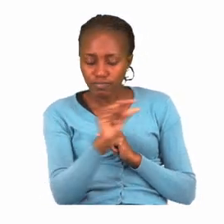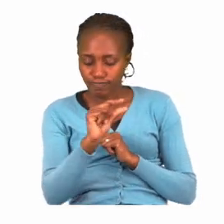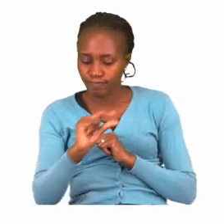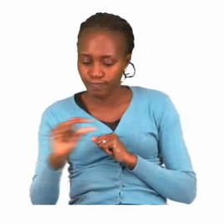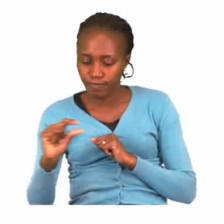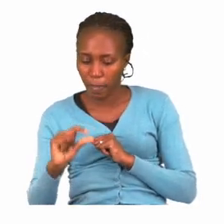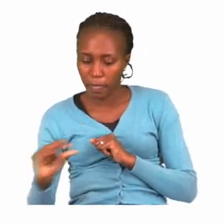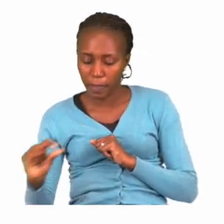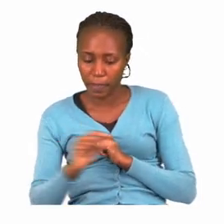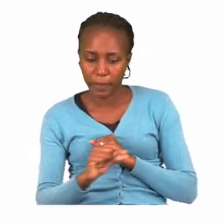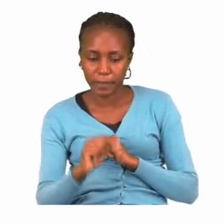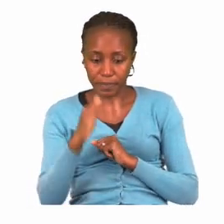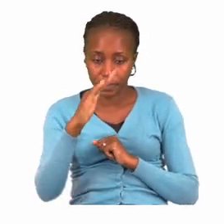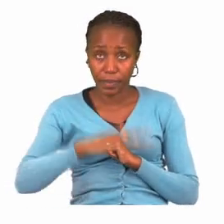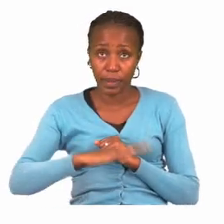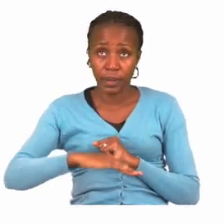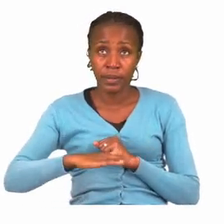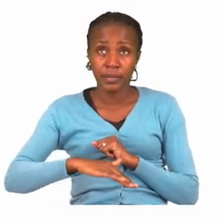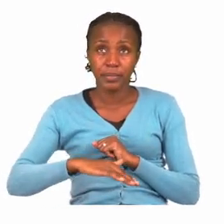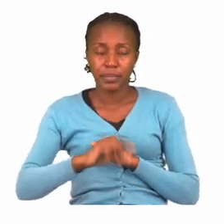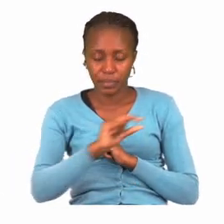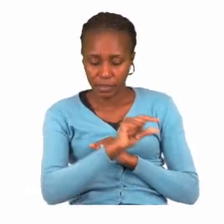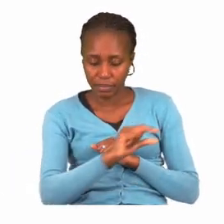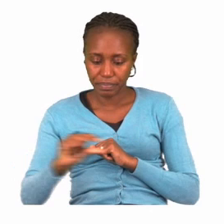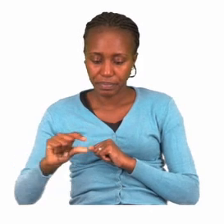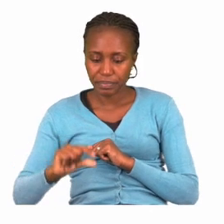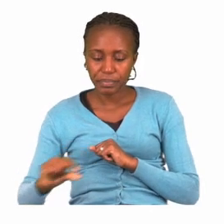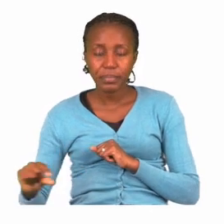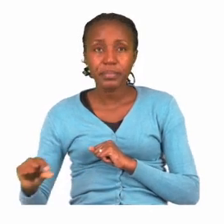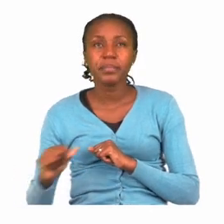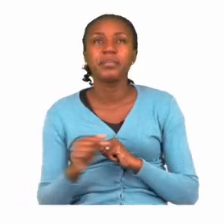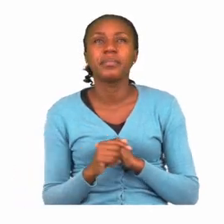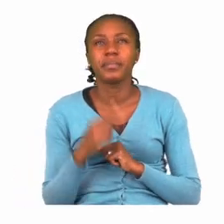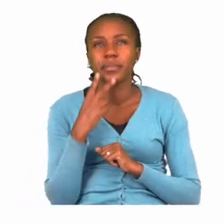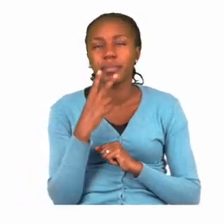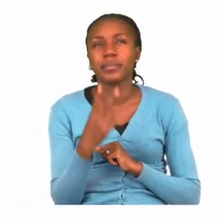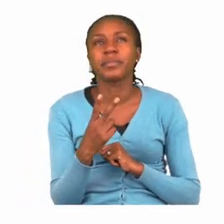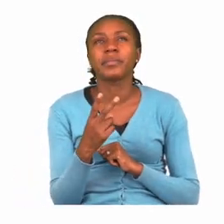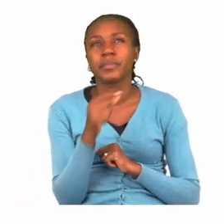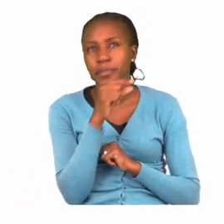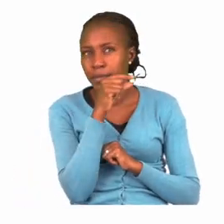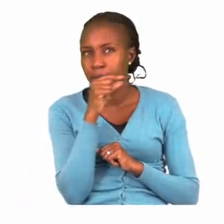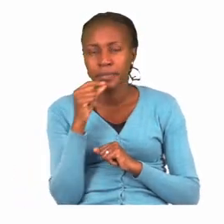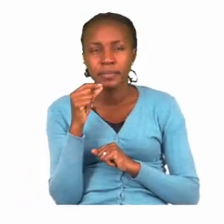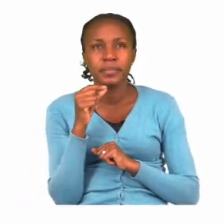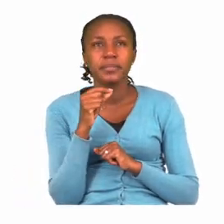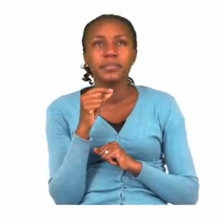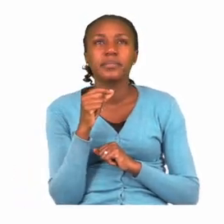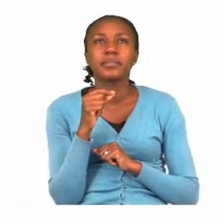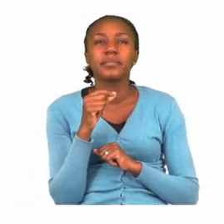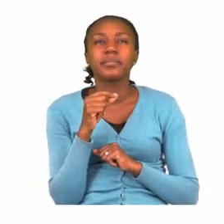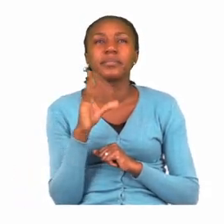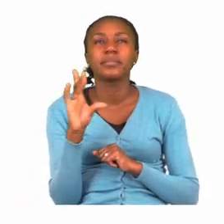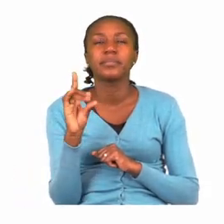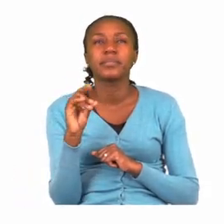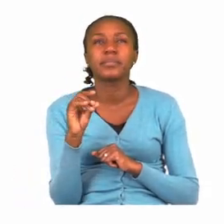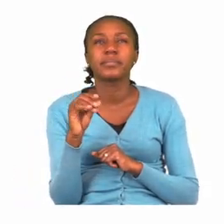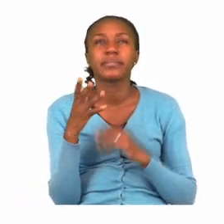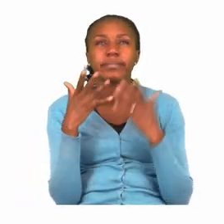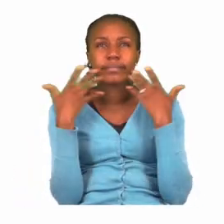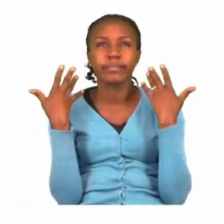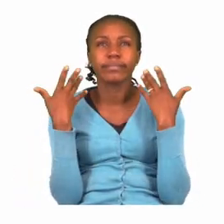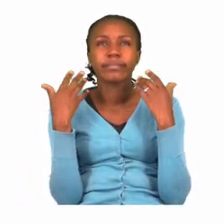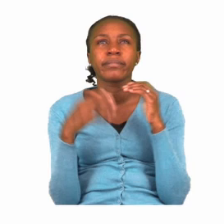the animals are also given. Let's have a look at the names. A dog,